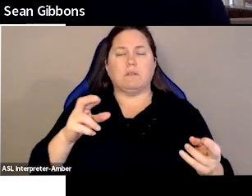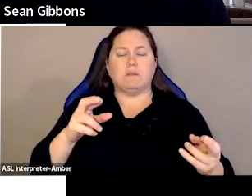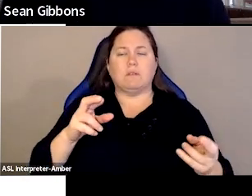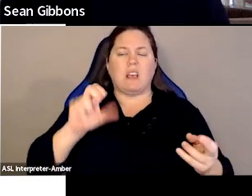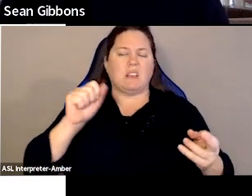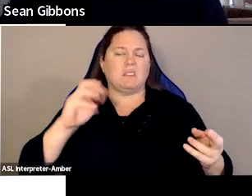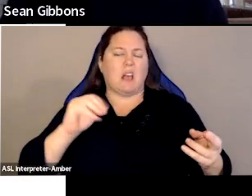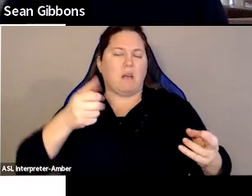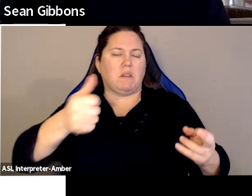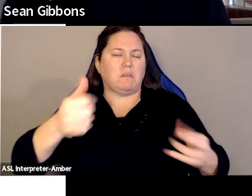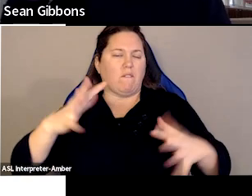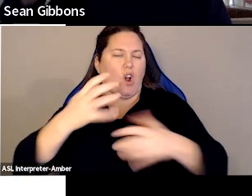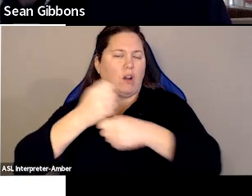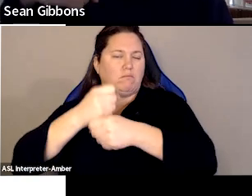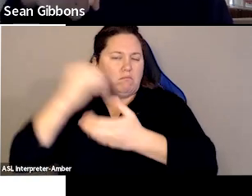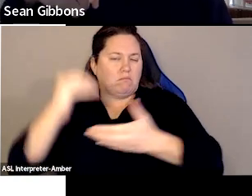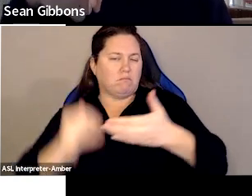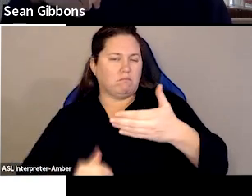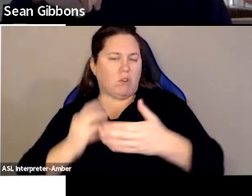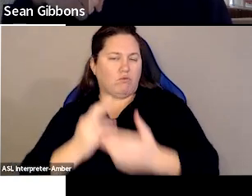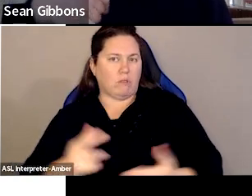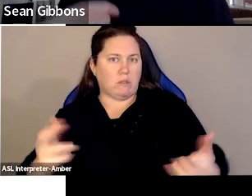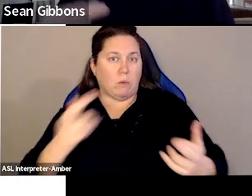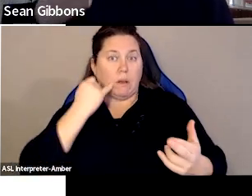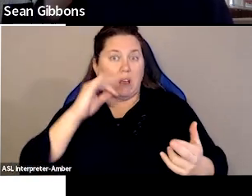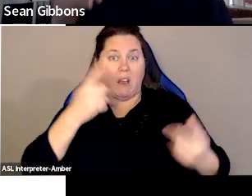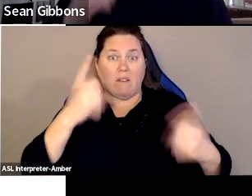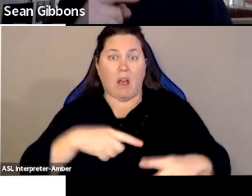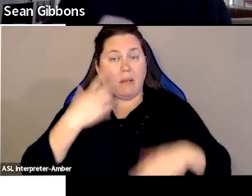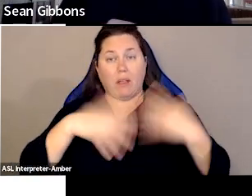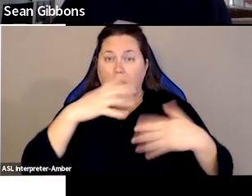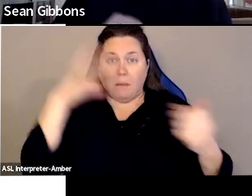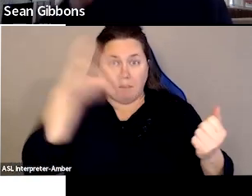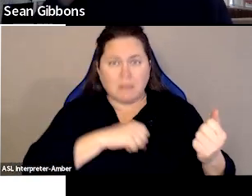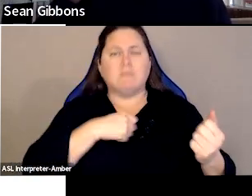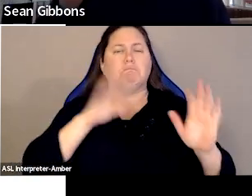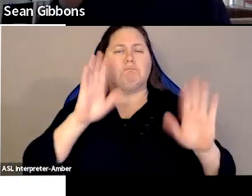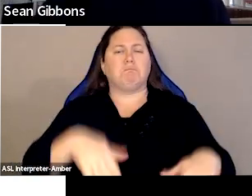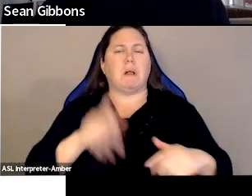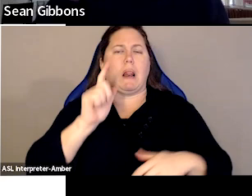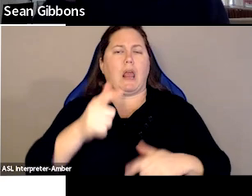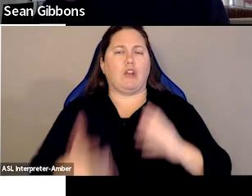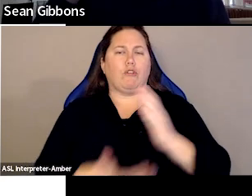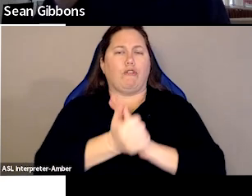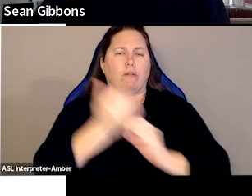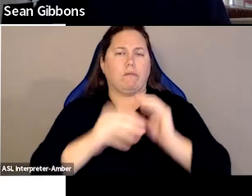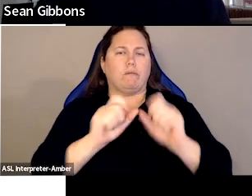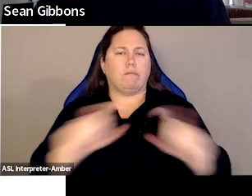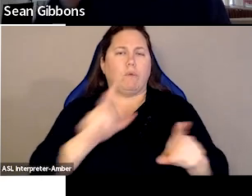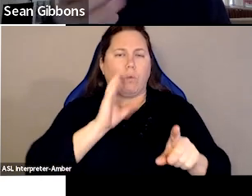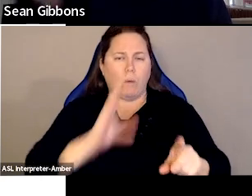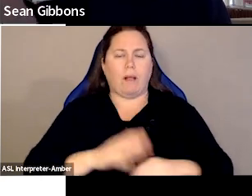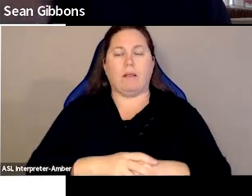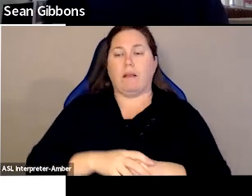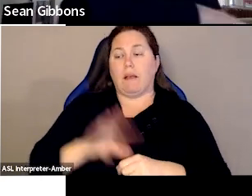resources together, so not to worry. If you miss something, we'll make sure to get it to you a little bit later on. All right, so with that, my colleague Carrie Klein is helping us with the slides and